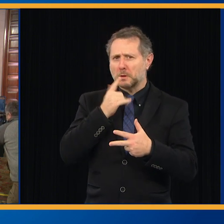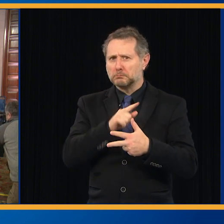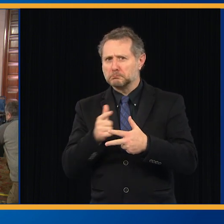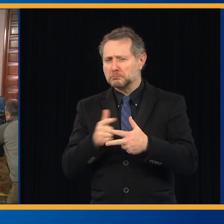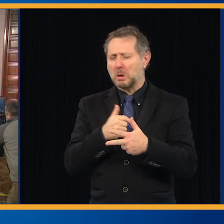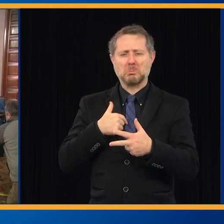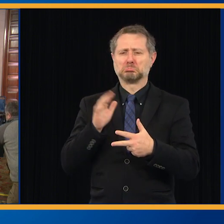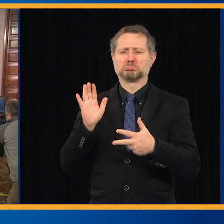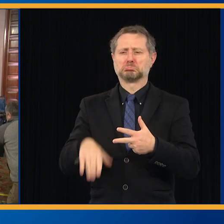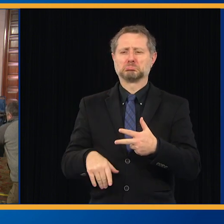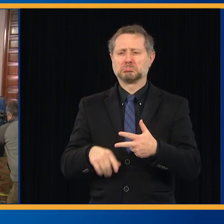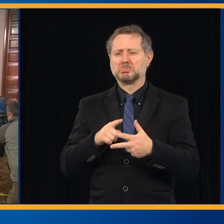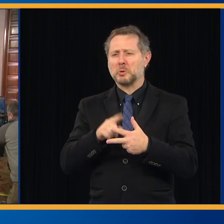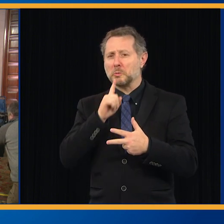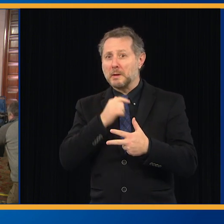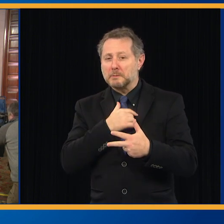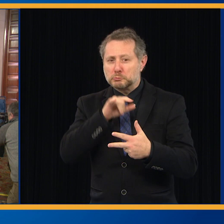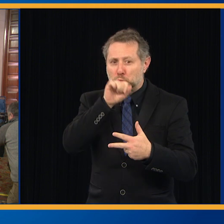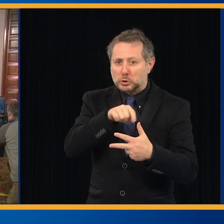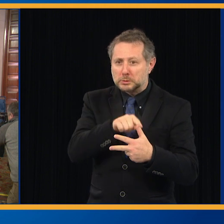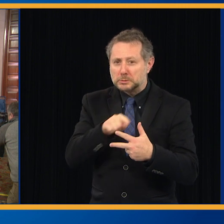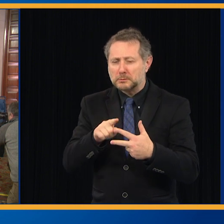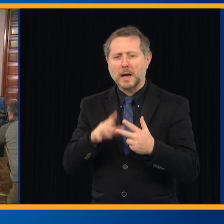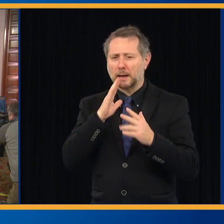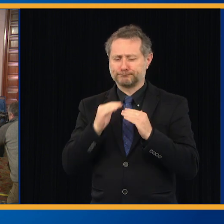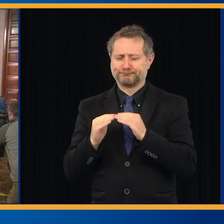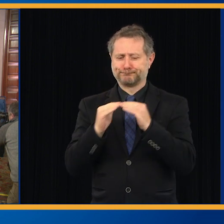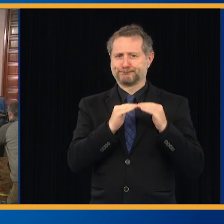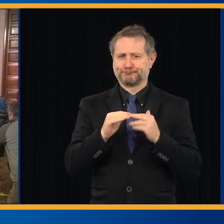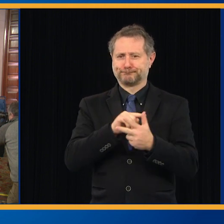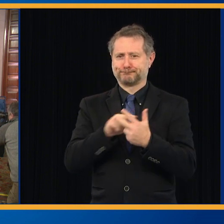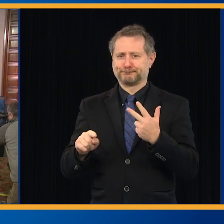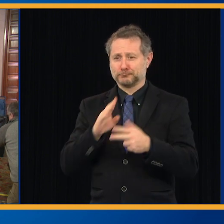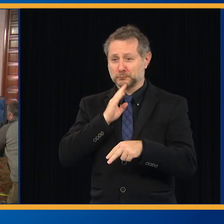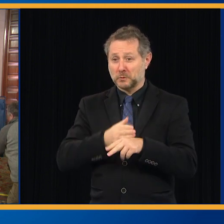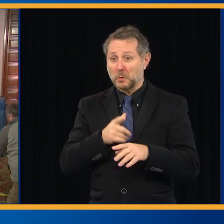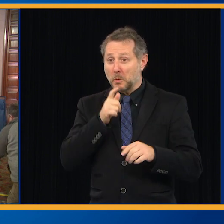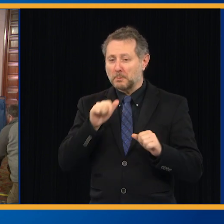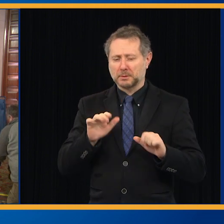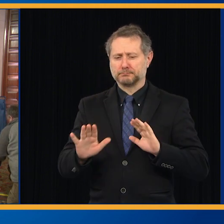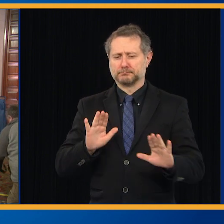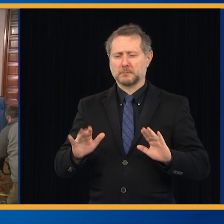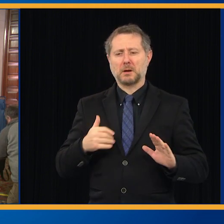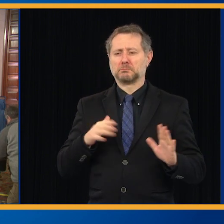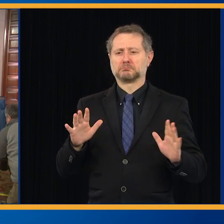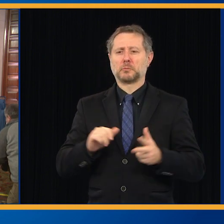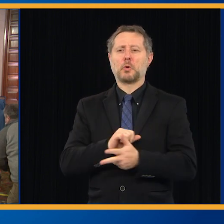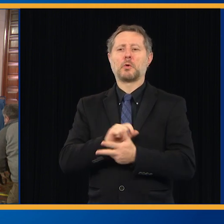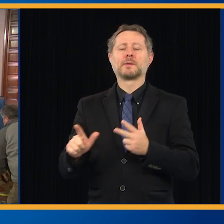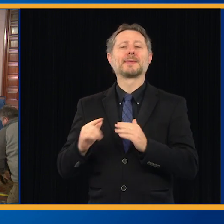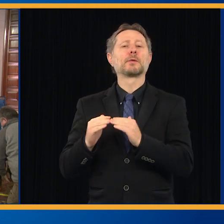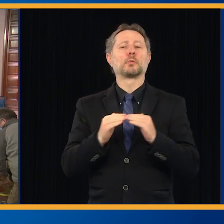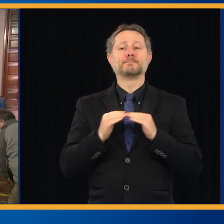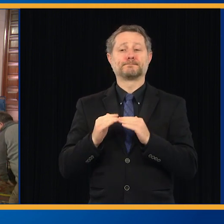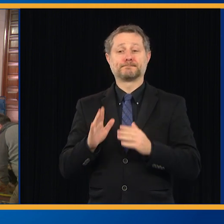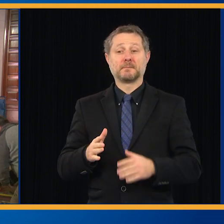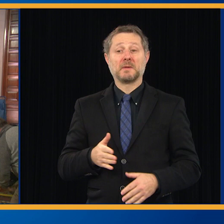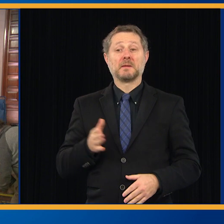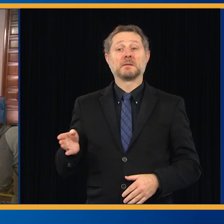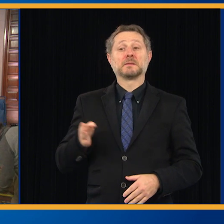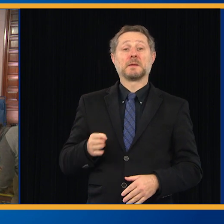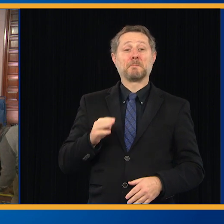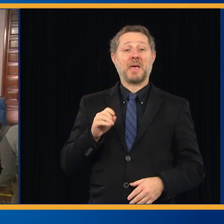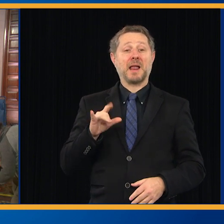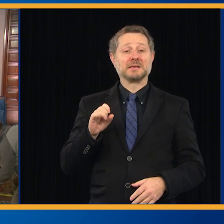love, no estimate of any ability, just all equal within my eyes. To my left, Melissa DeRosa, Secretary